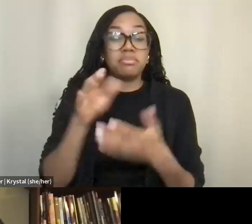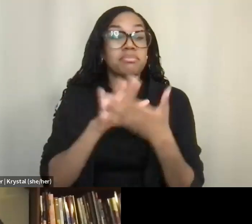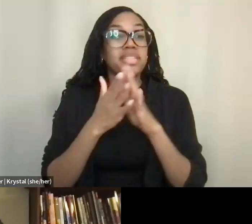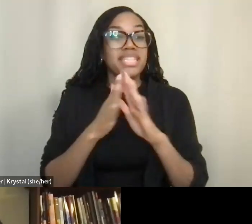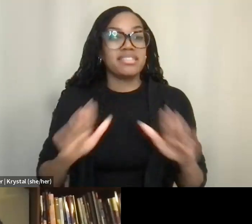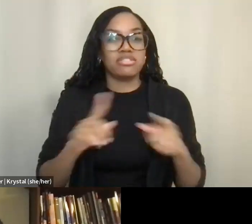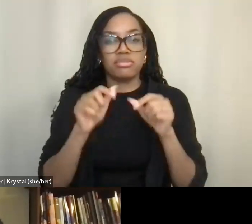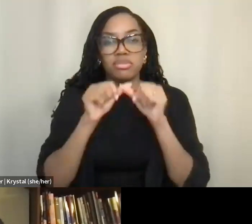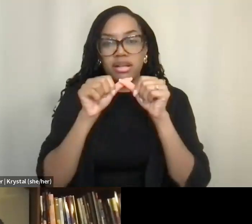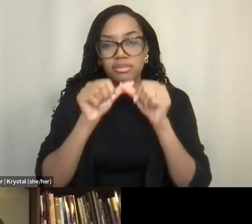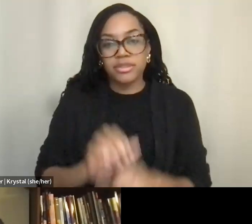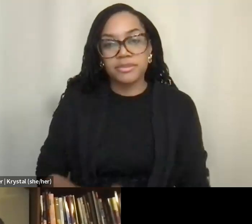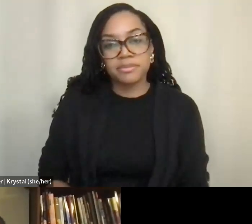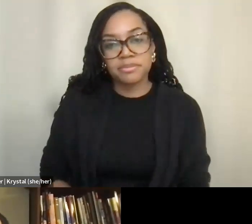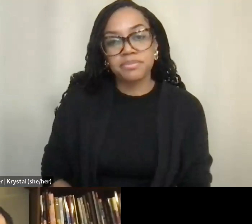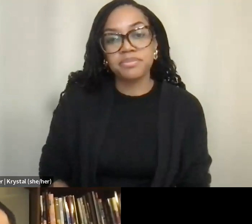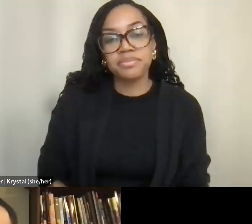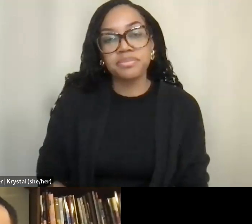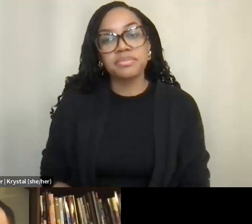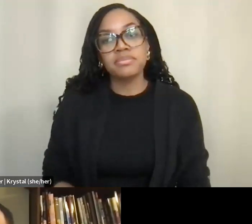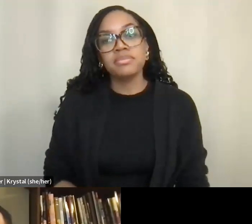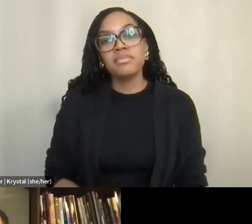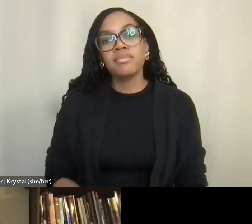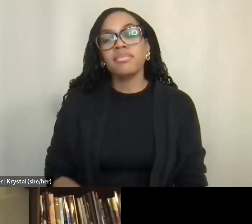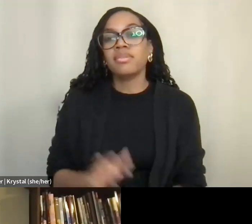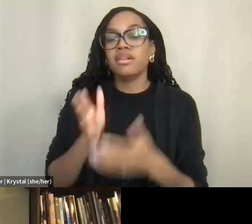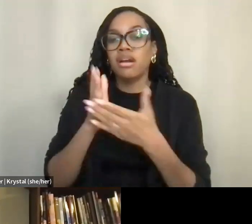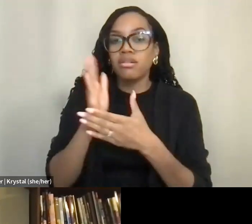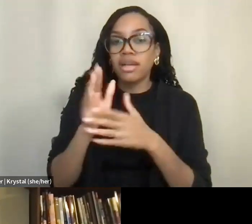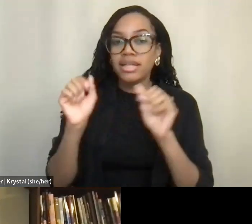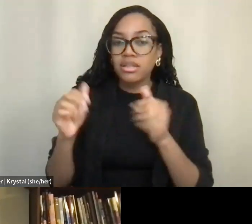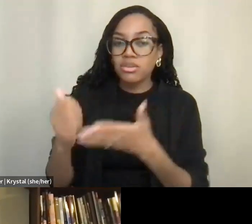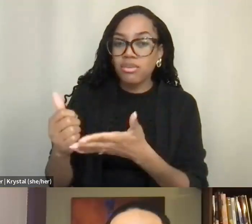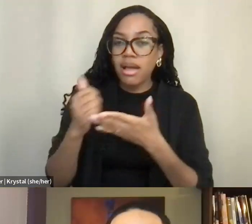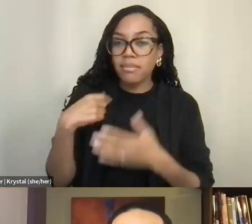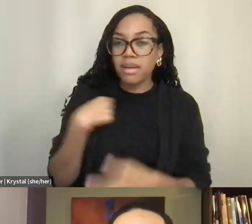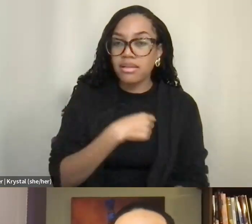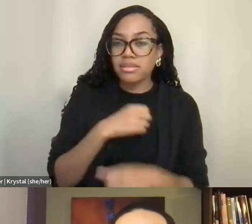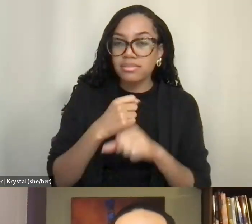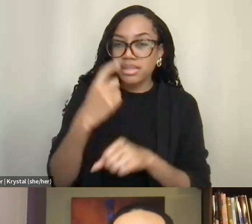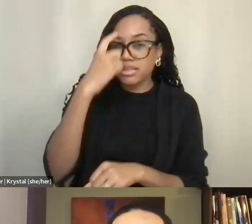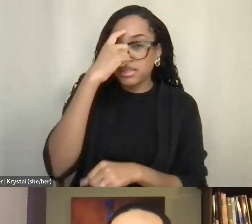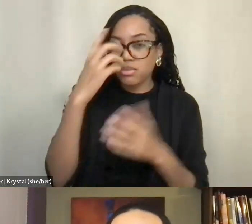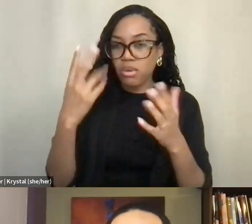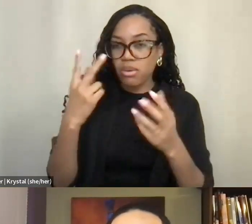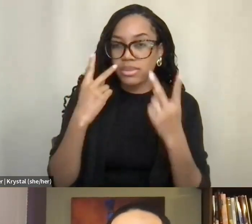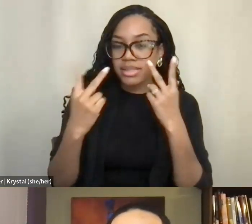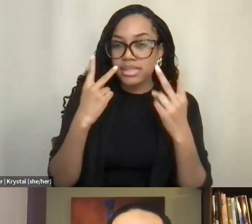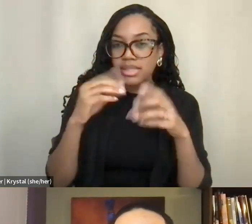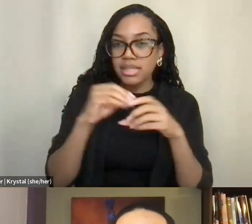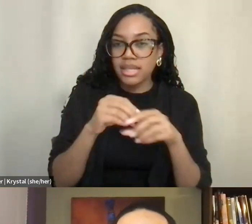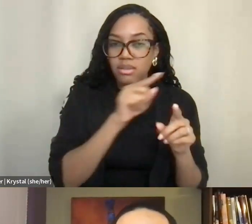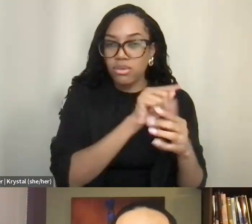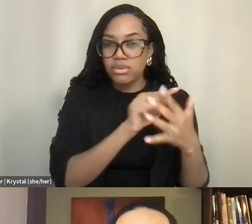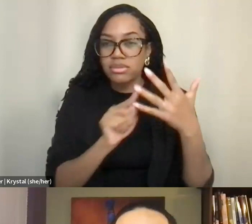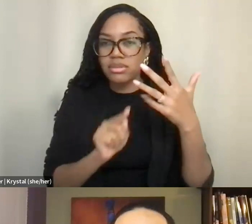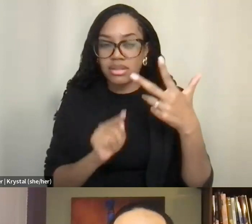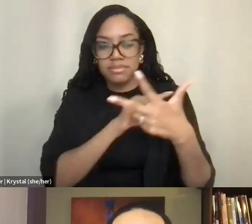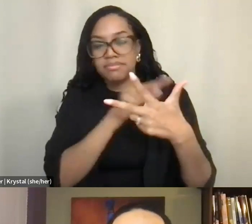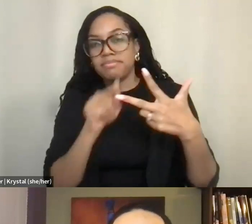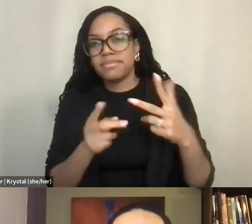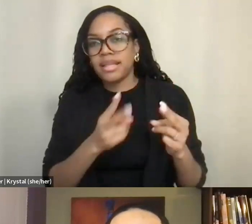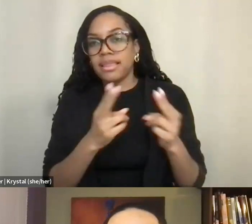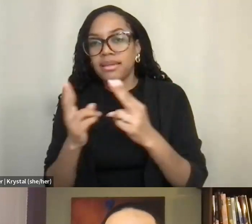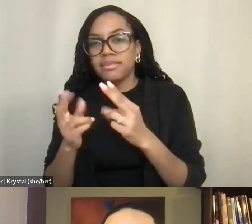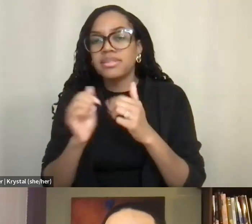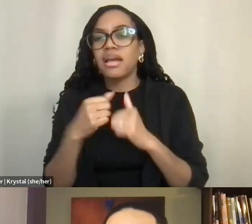All right. Norman, can you help us make sense of what we're seeing in these various clips and how we might be